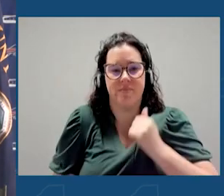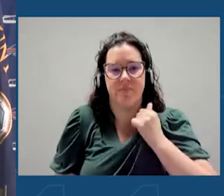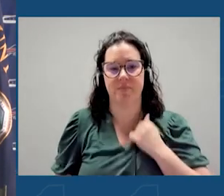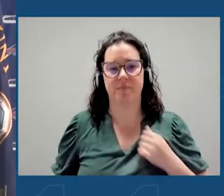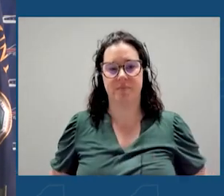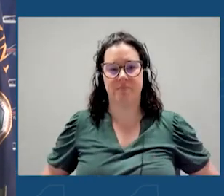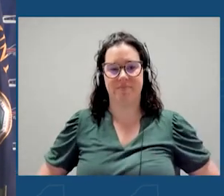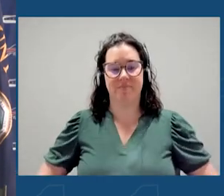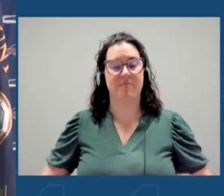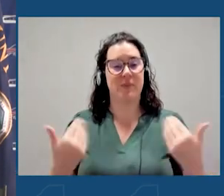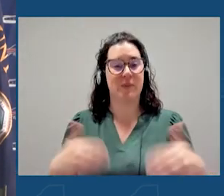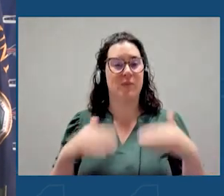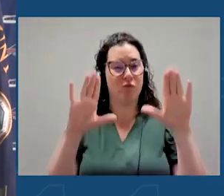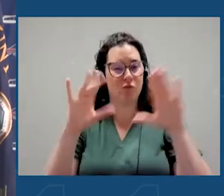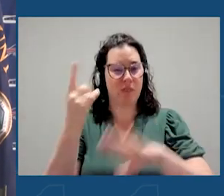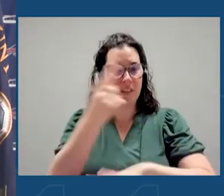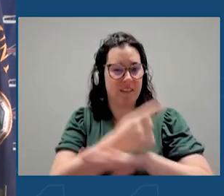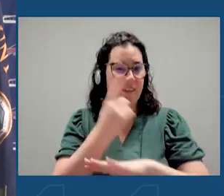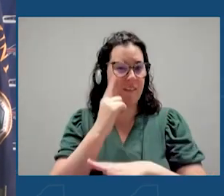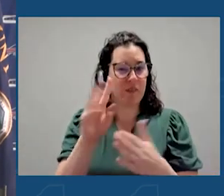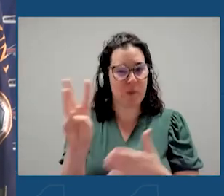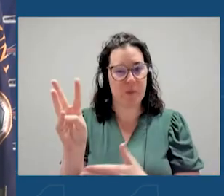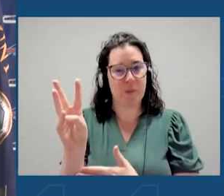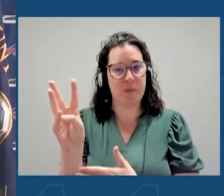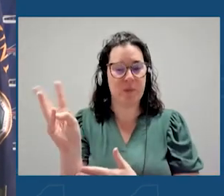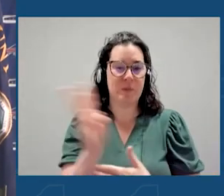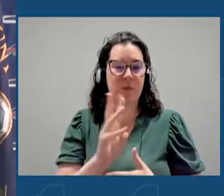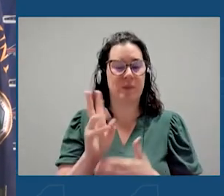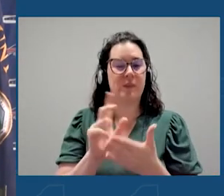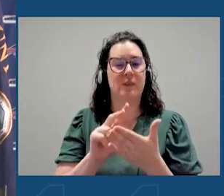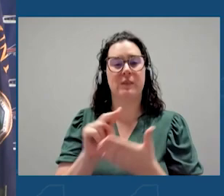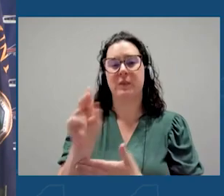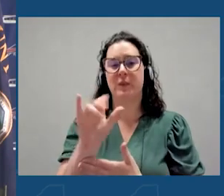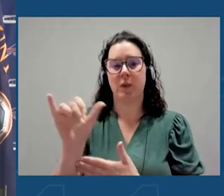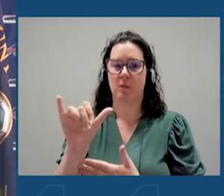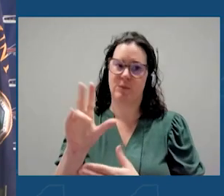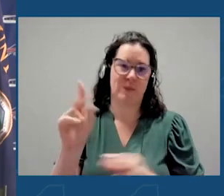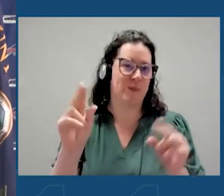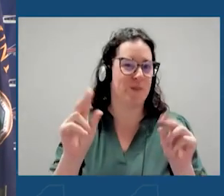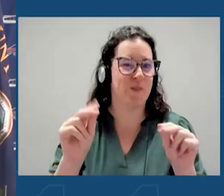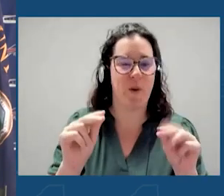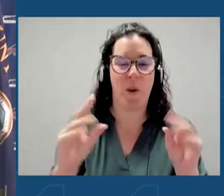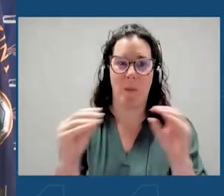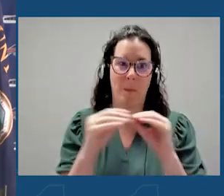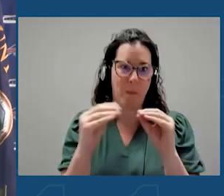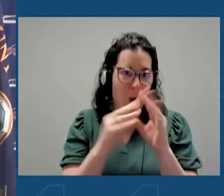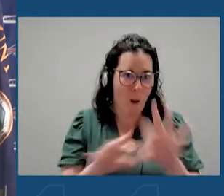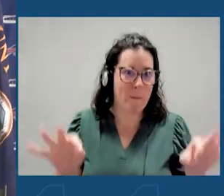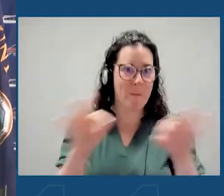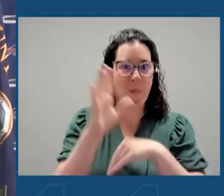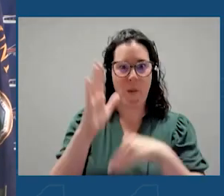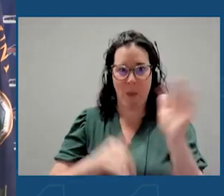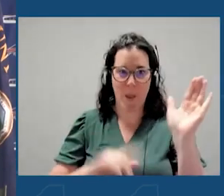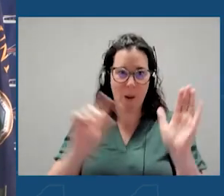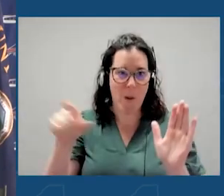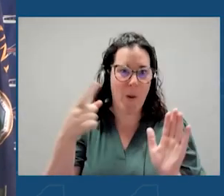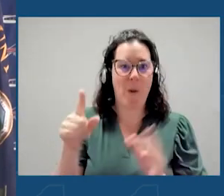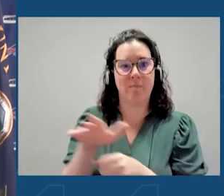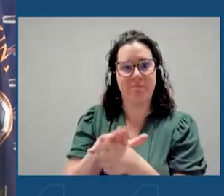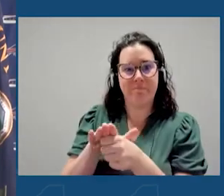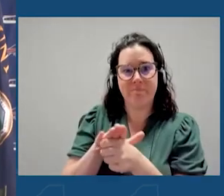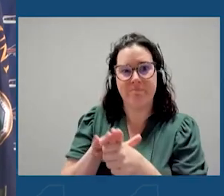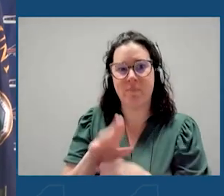What a great day for Western New York. Actually, scratch that. This is bigger than Western New York. What a great day for New York